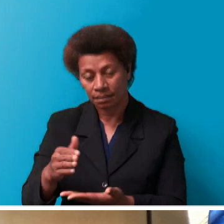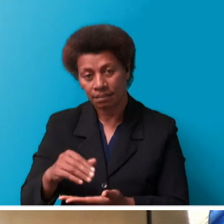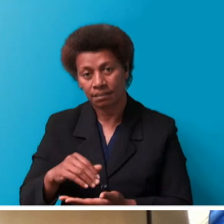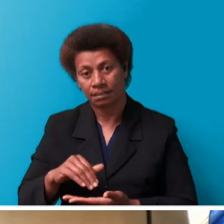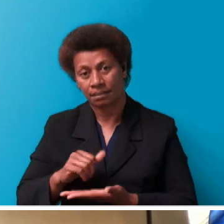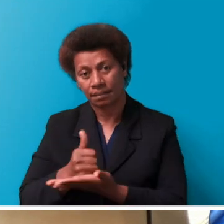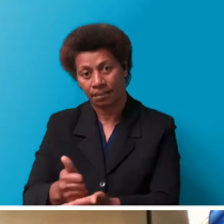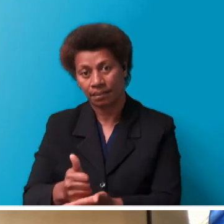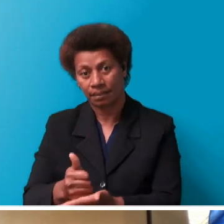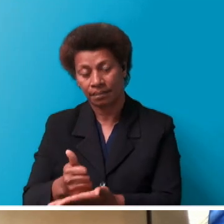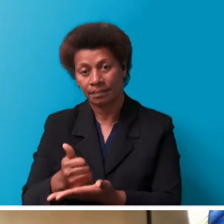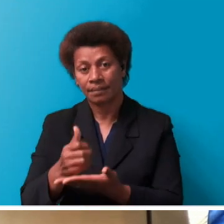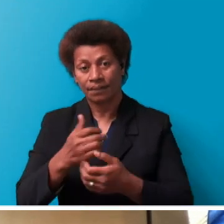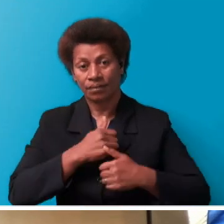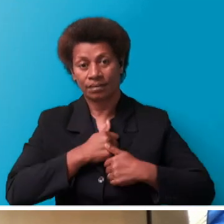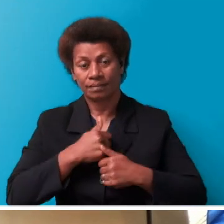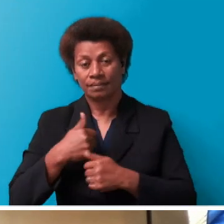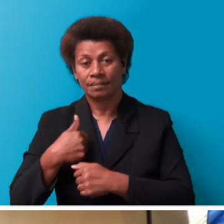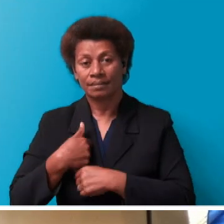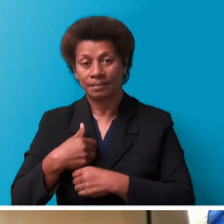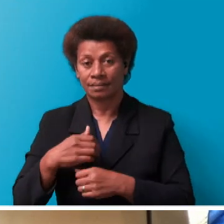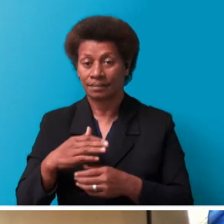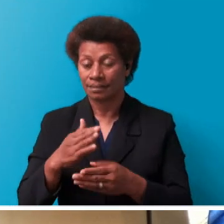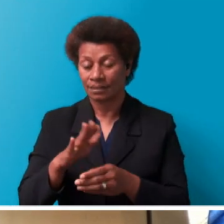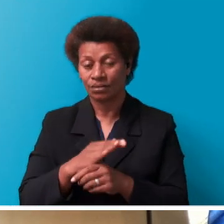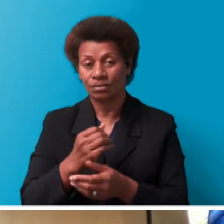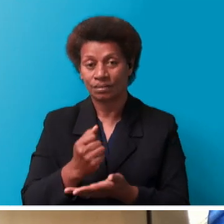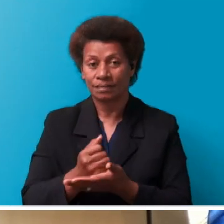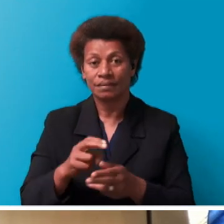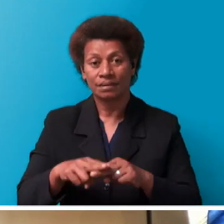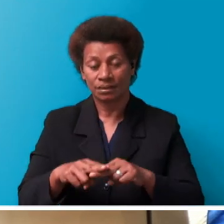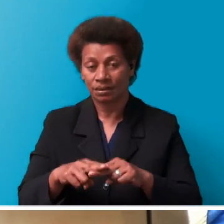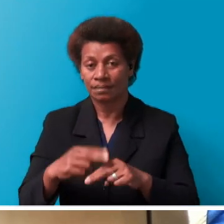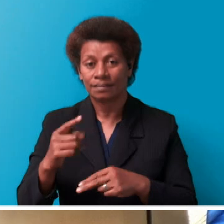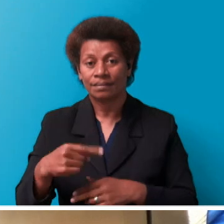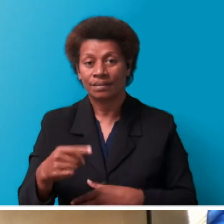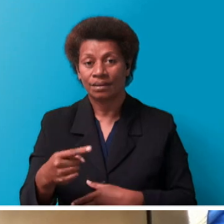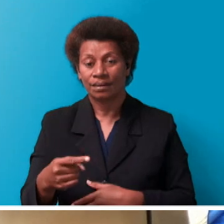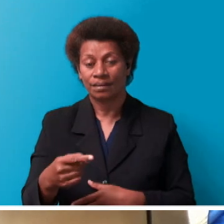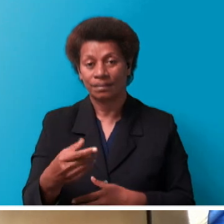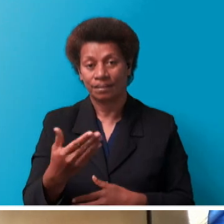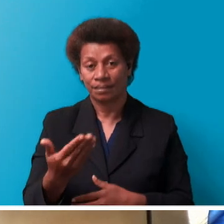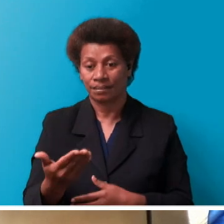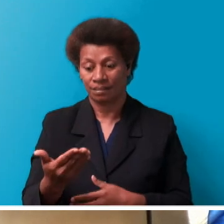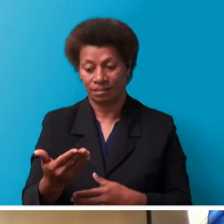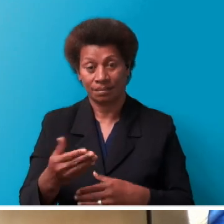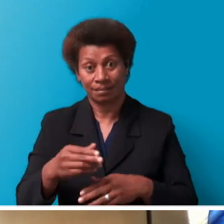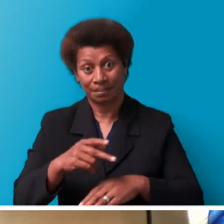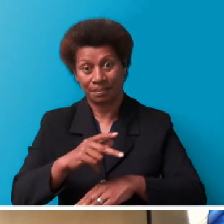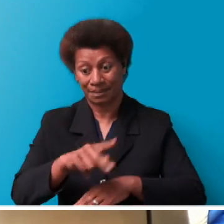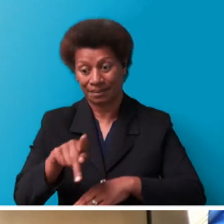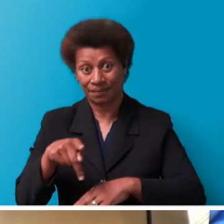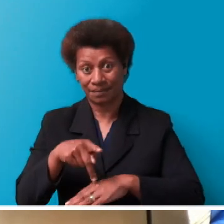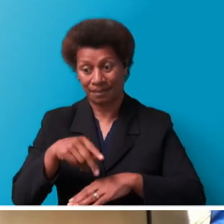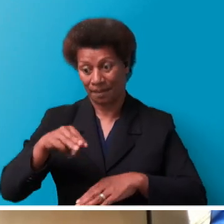forces, and ensuring that Fiji remains a strong and stable member of the Pacific community. We